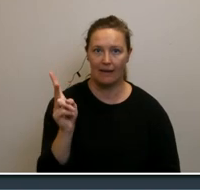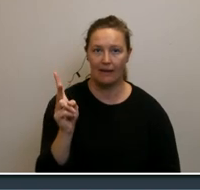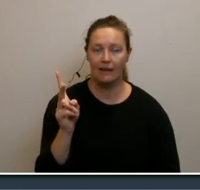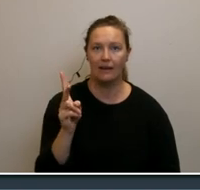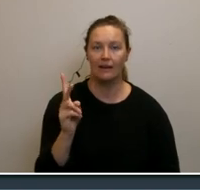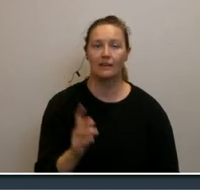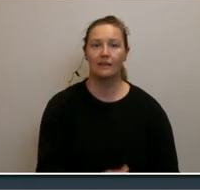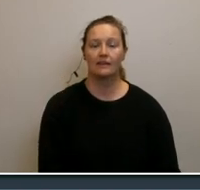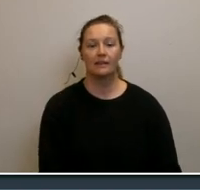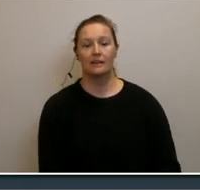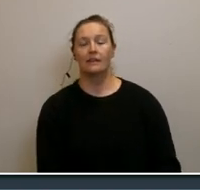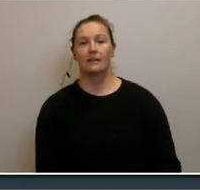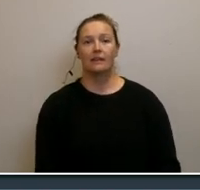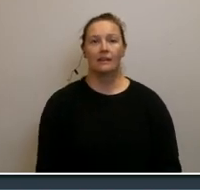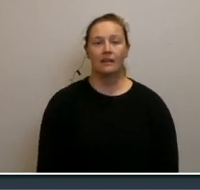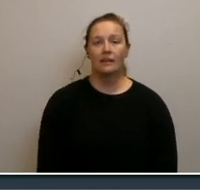power.